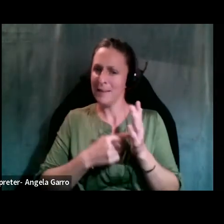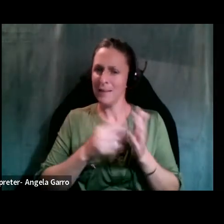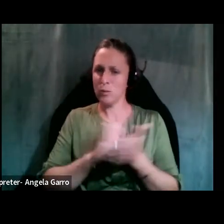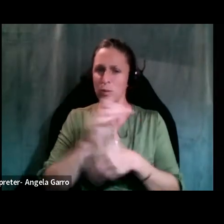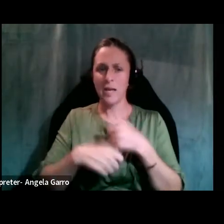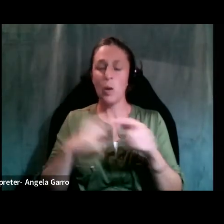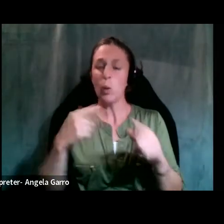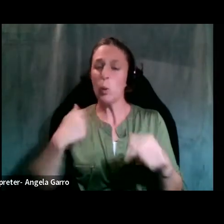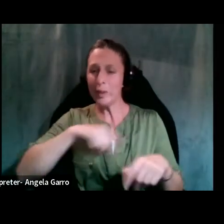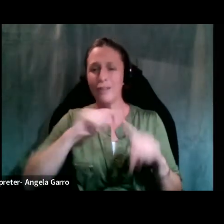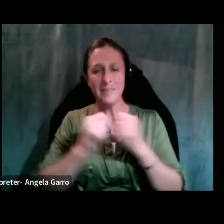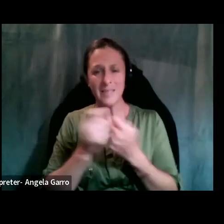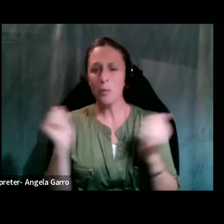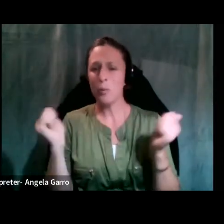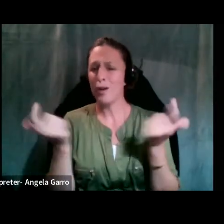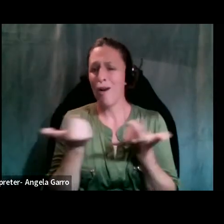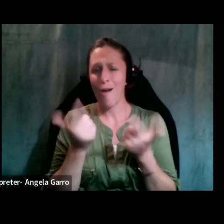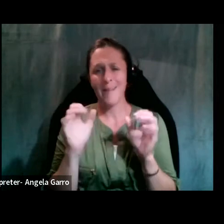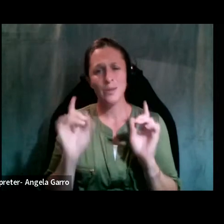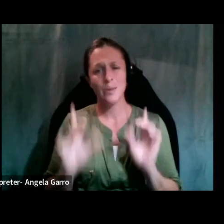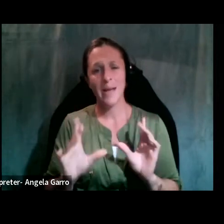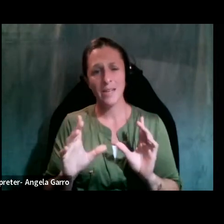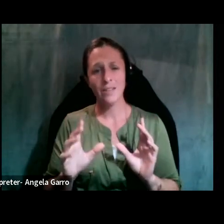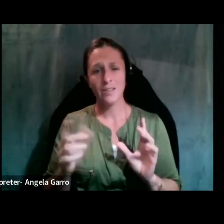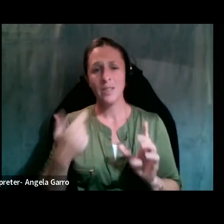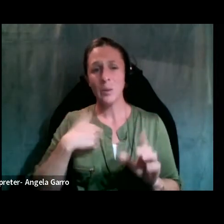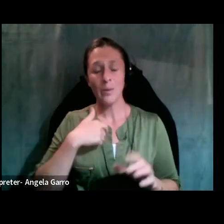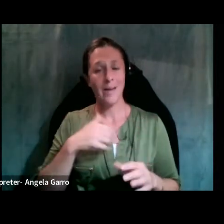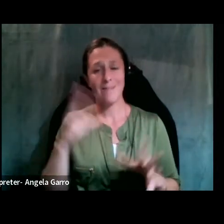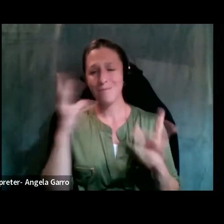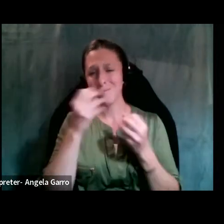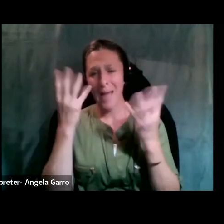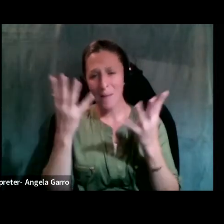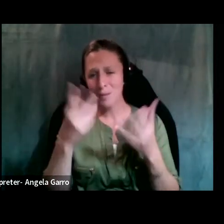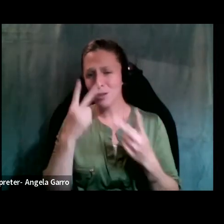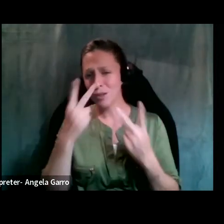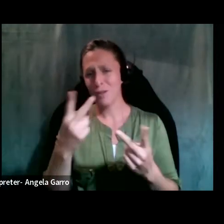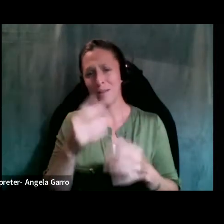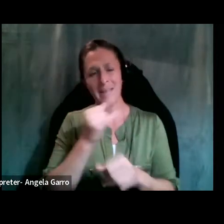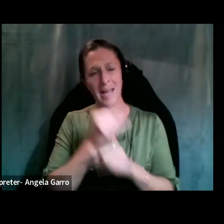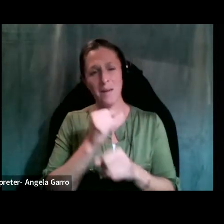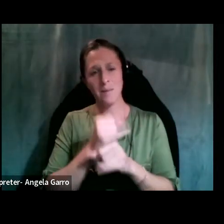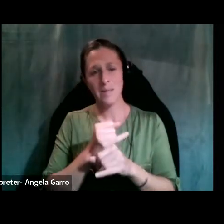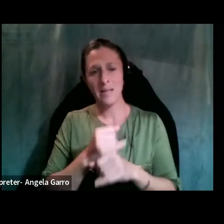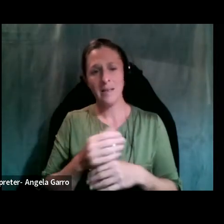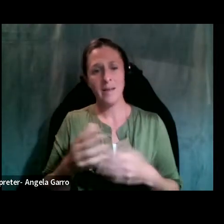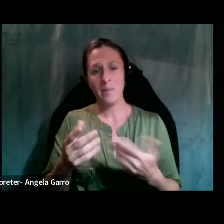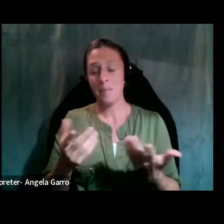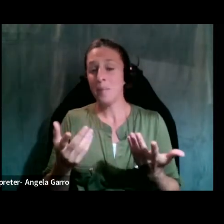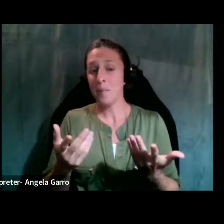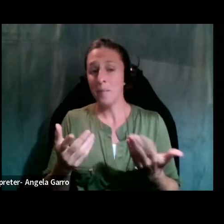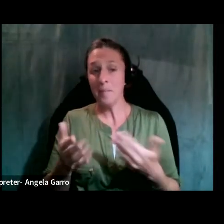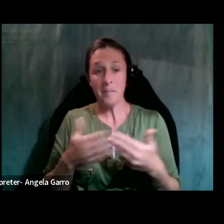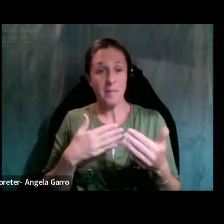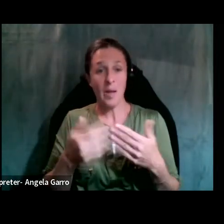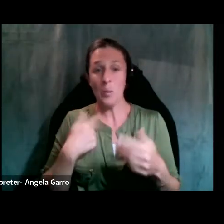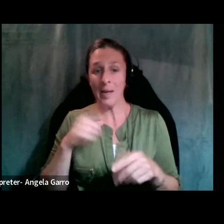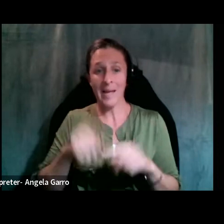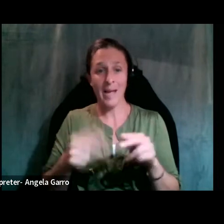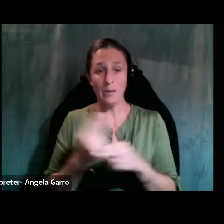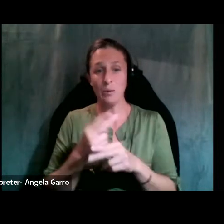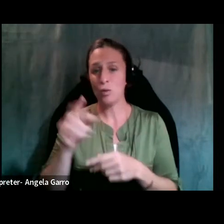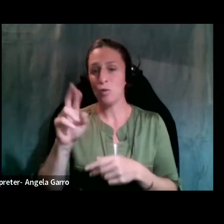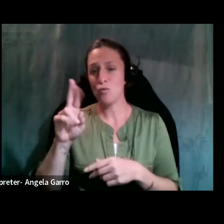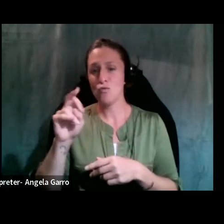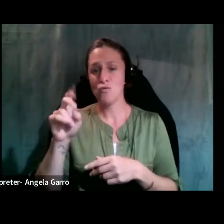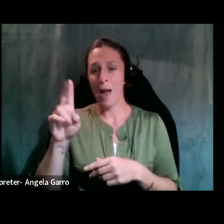all educators. We have fabulous looking campuses, despite the fact we can't use Roundup. So, and that's